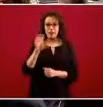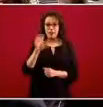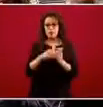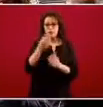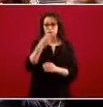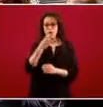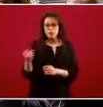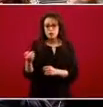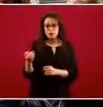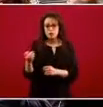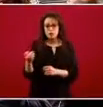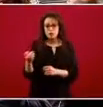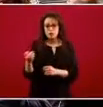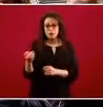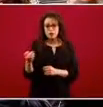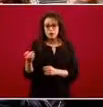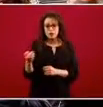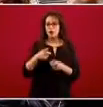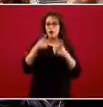medical care.